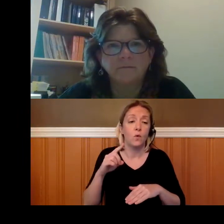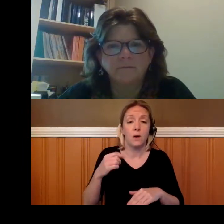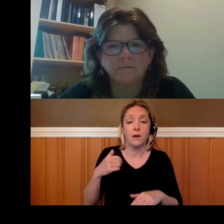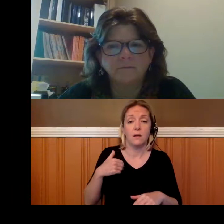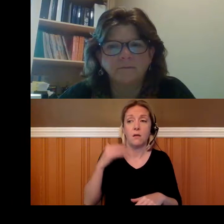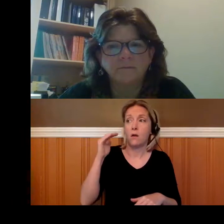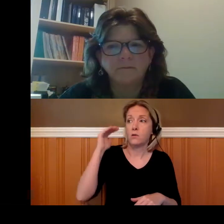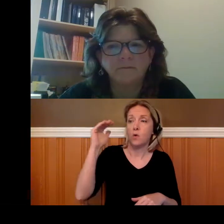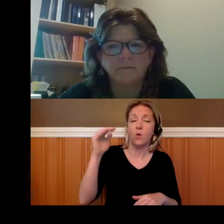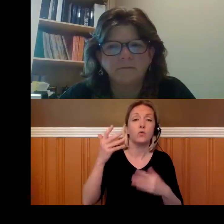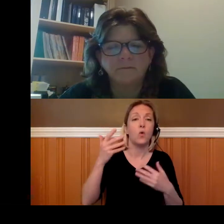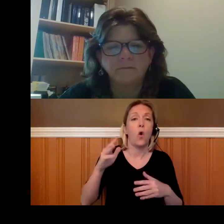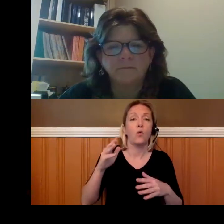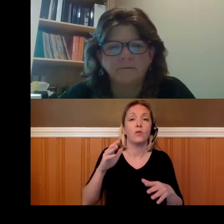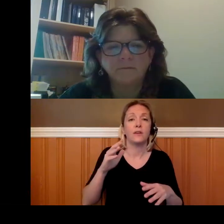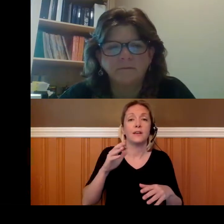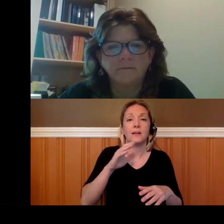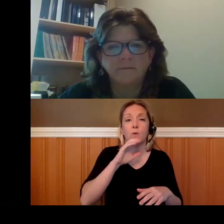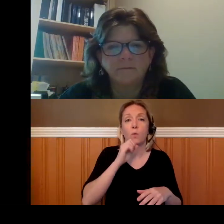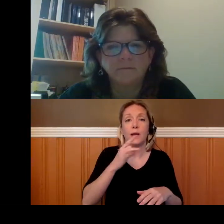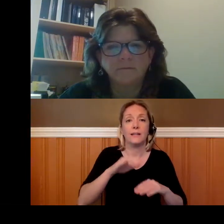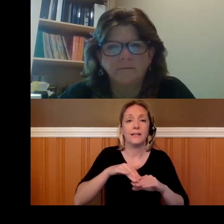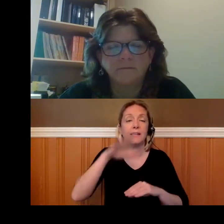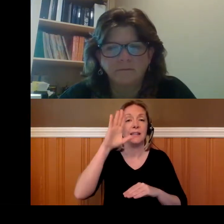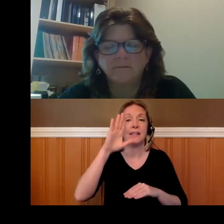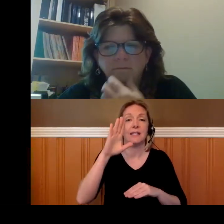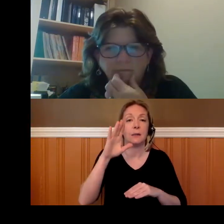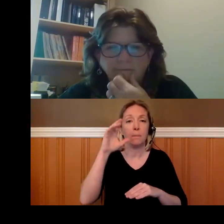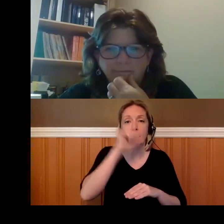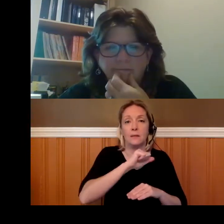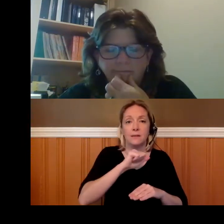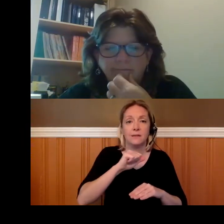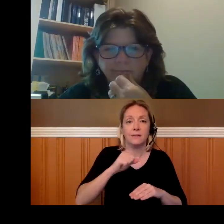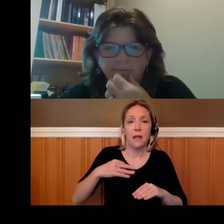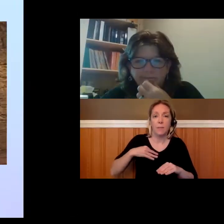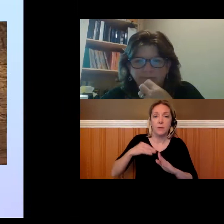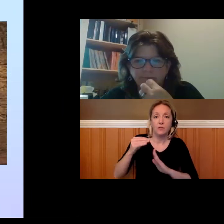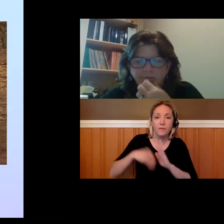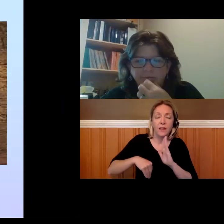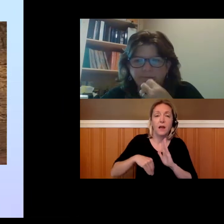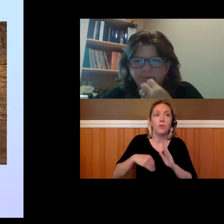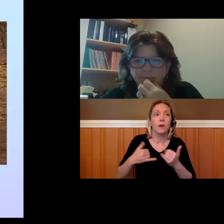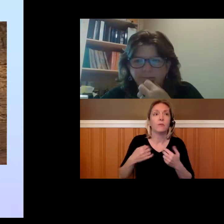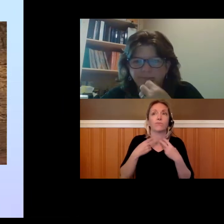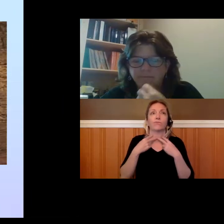have already aged out and someone did drop the ball and they're stuck.